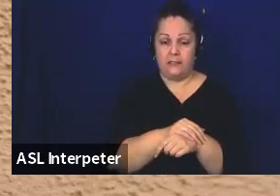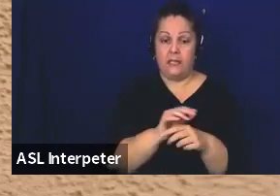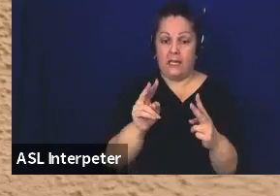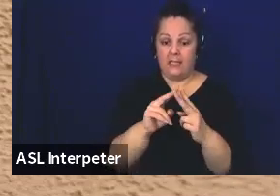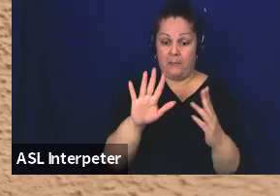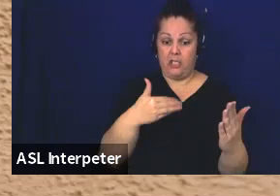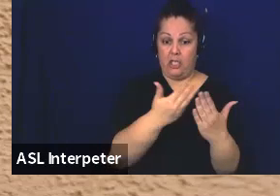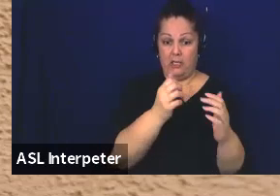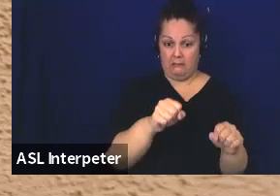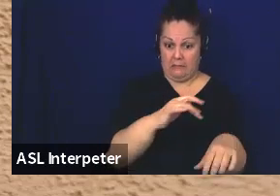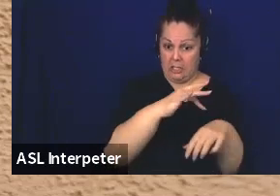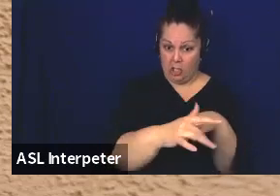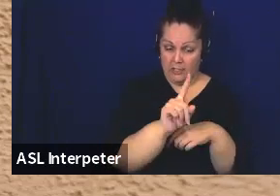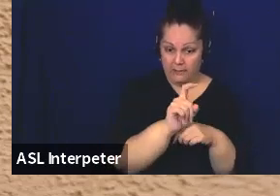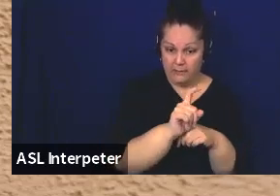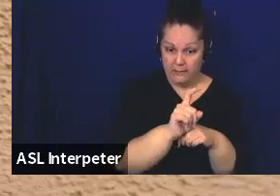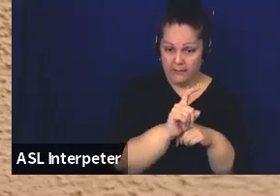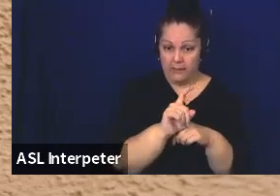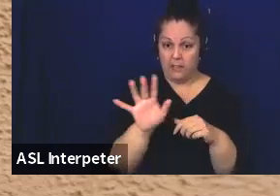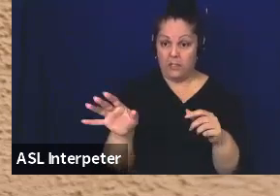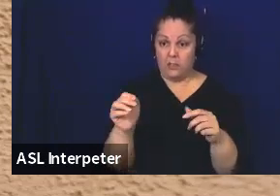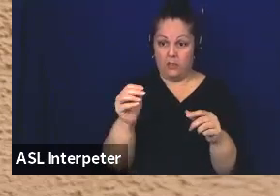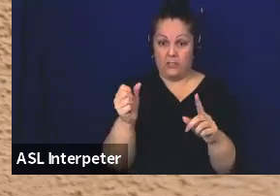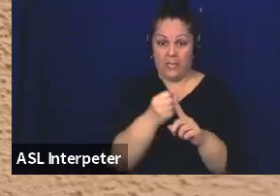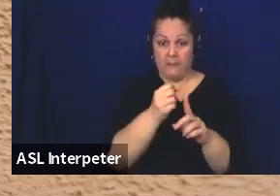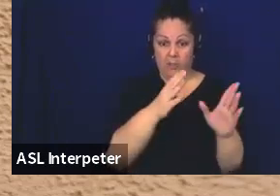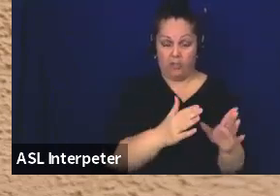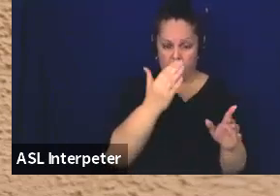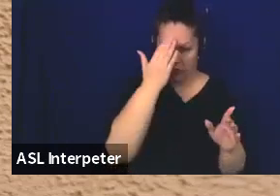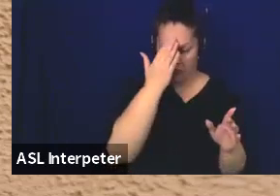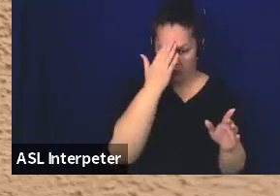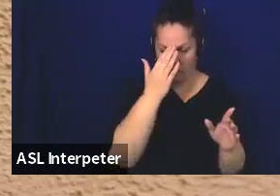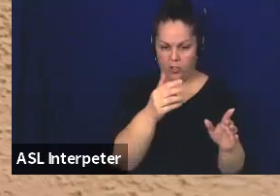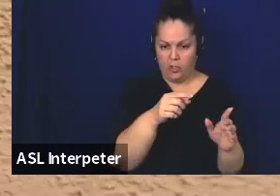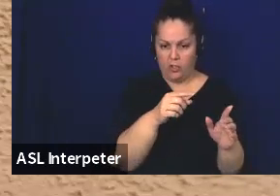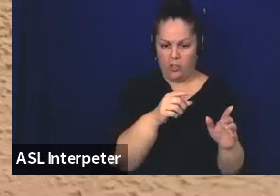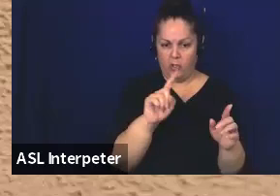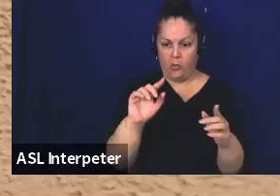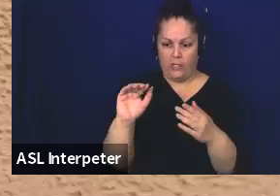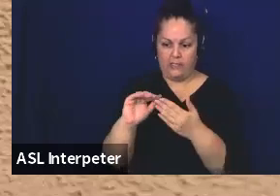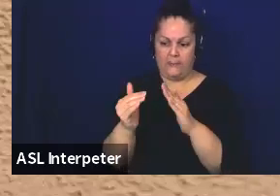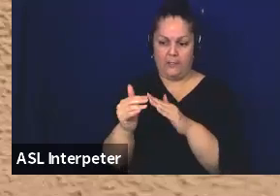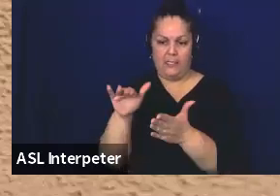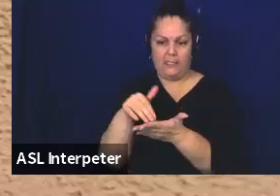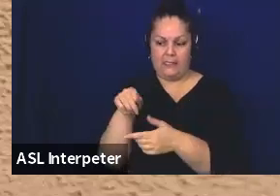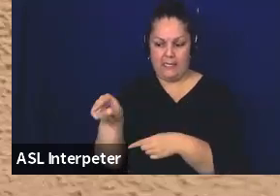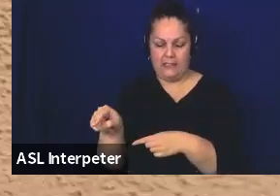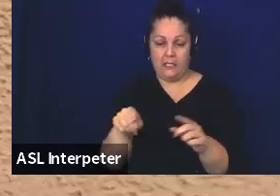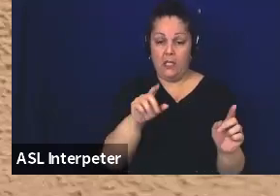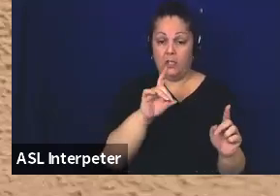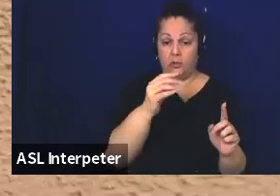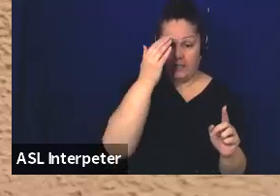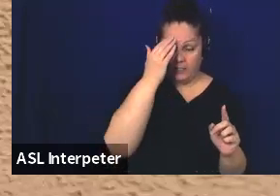home early? Does the abuser know where the community center is? And do they